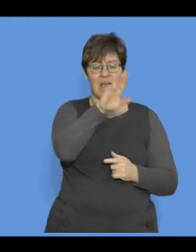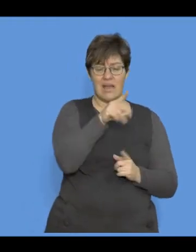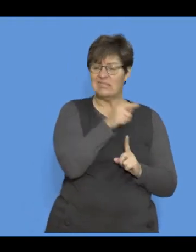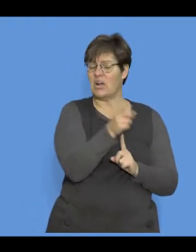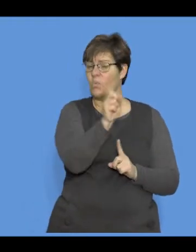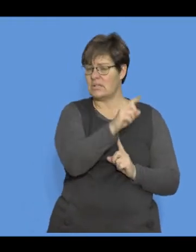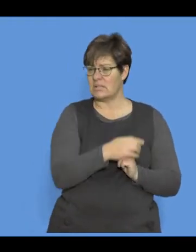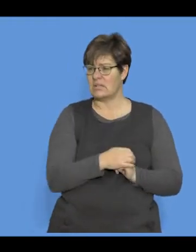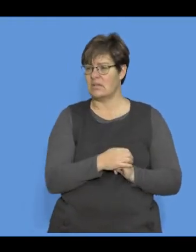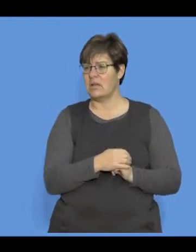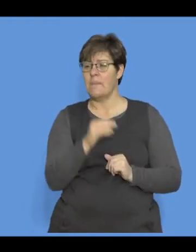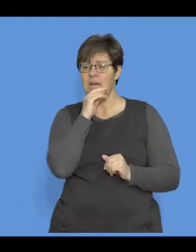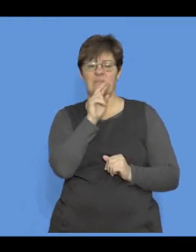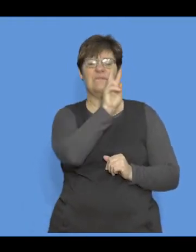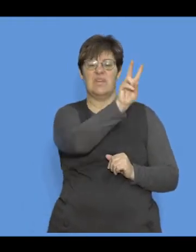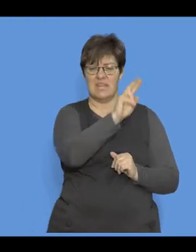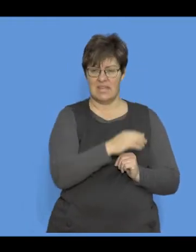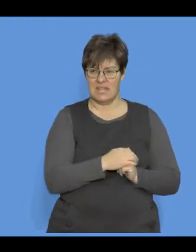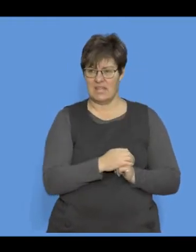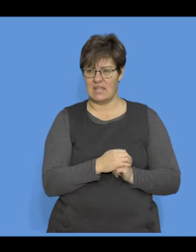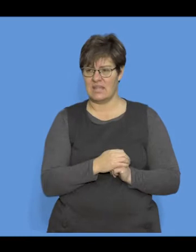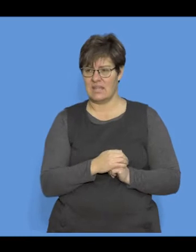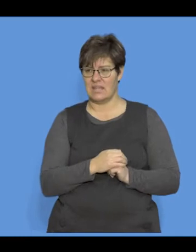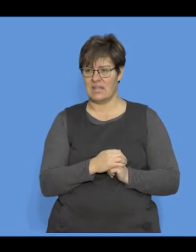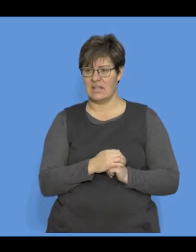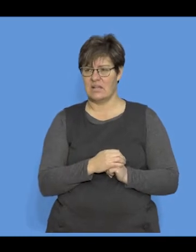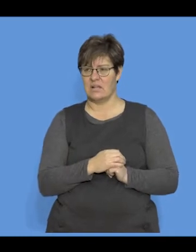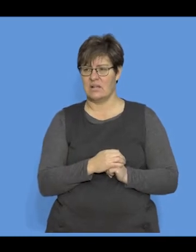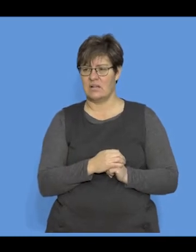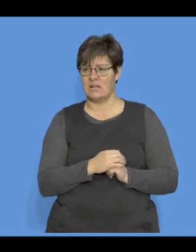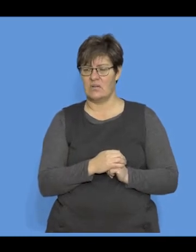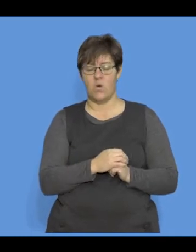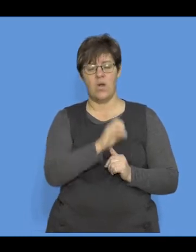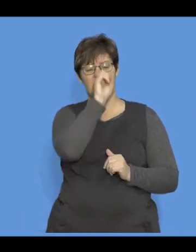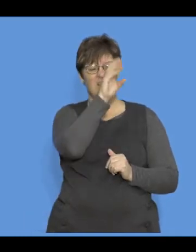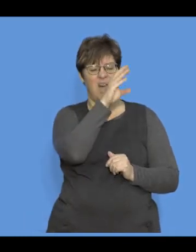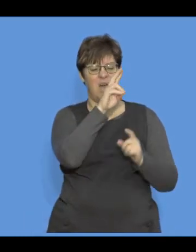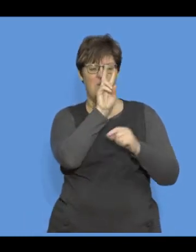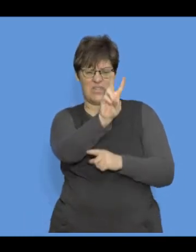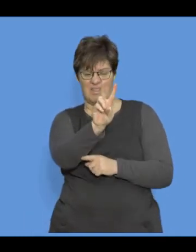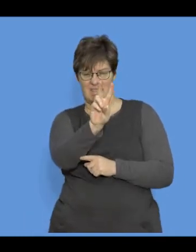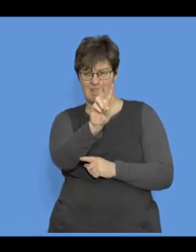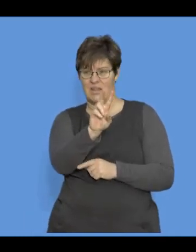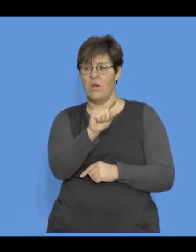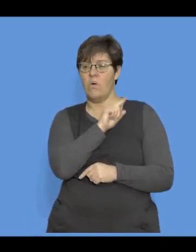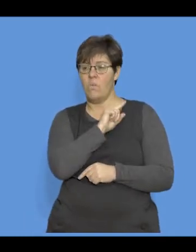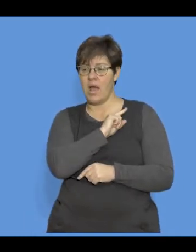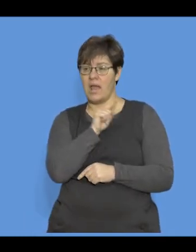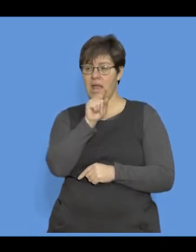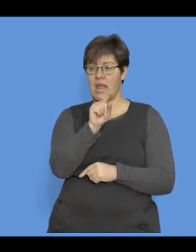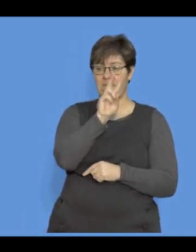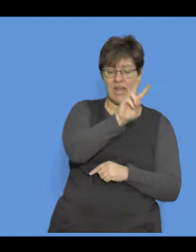just make a little V there, or an asterisk with a V, because that's a vector, that's a